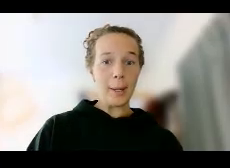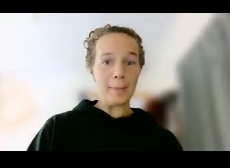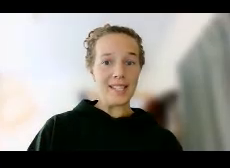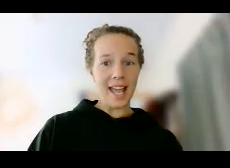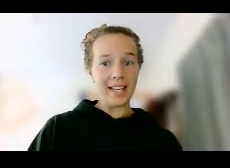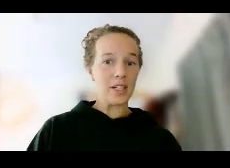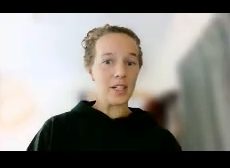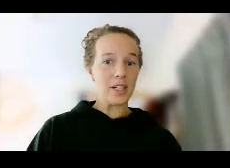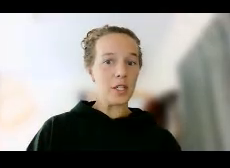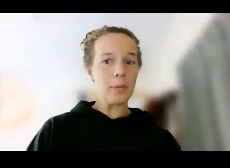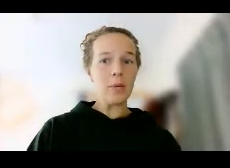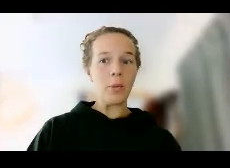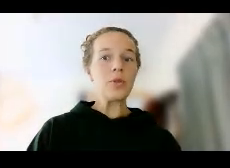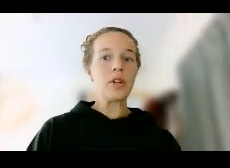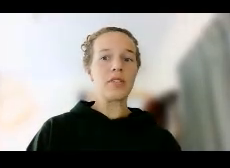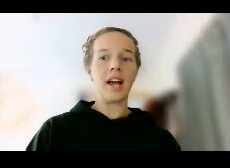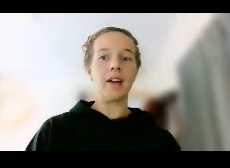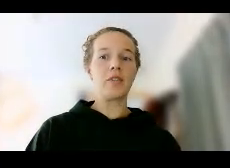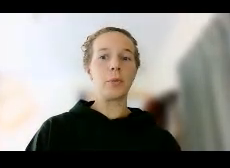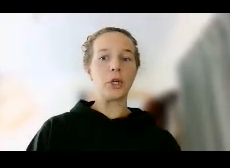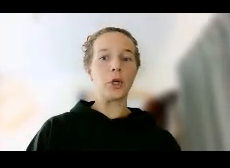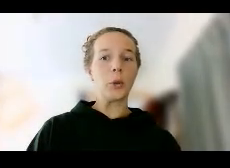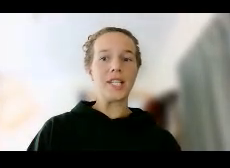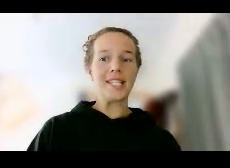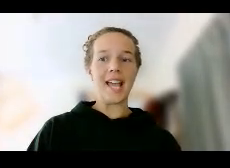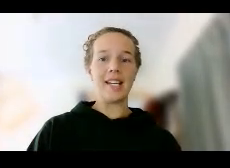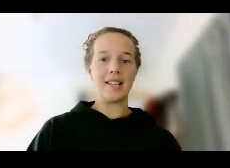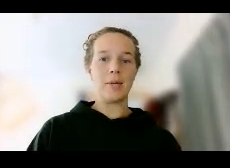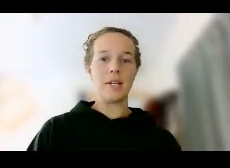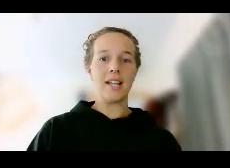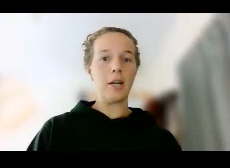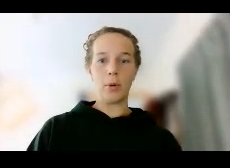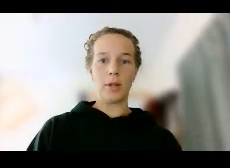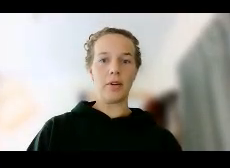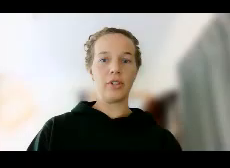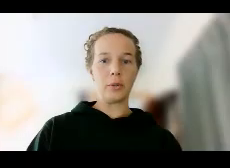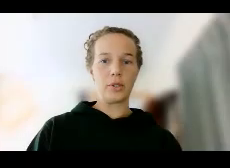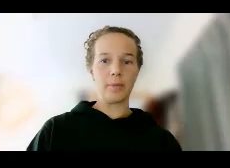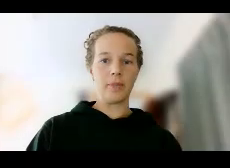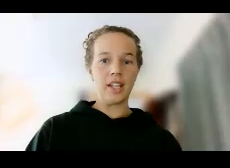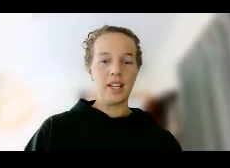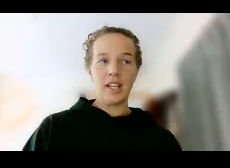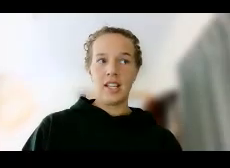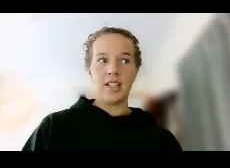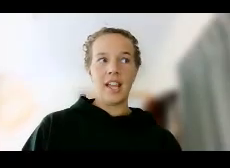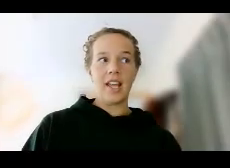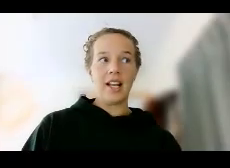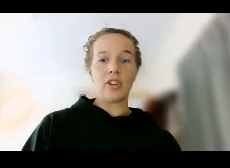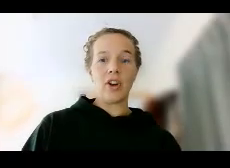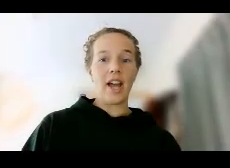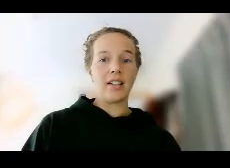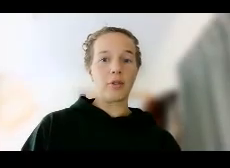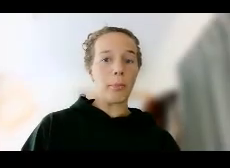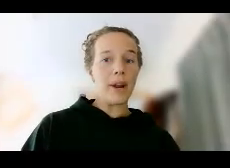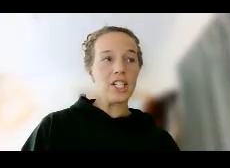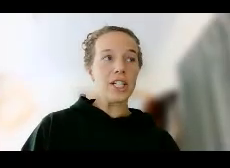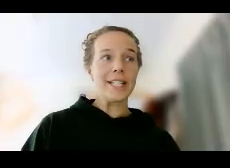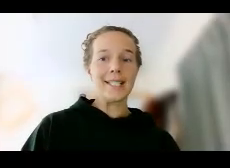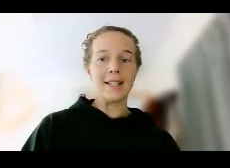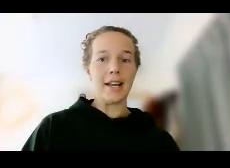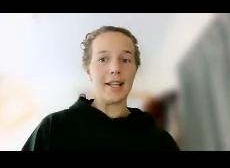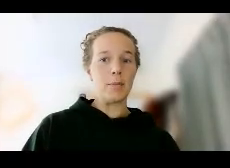Because sandlands actually spend most of their lives buried in coarse sandy sediment at the bottom of the ocean. They like to hide there